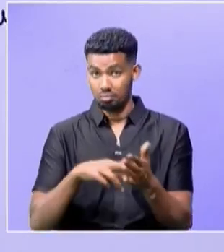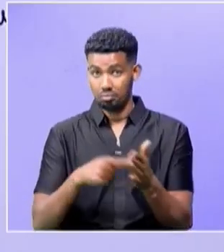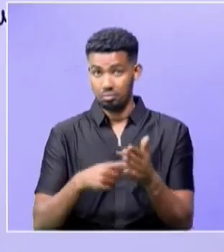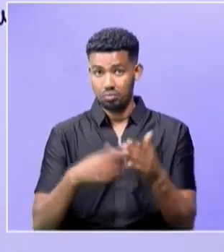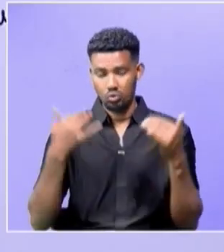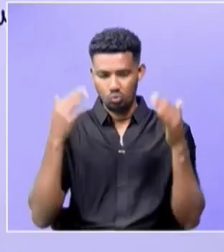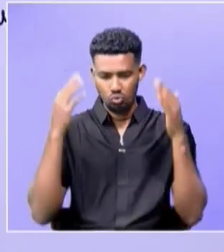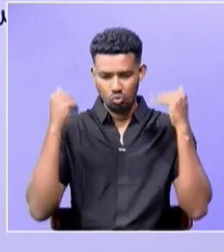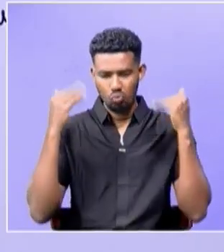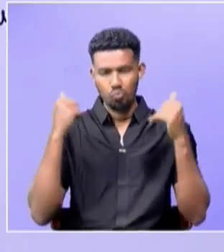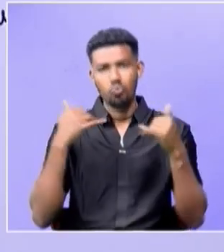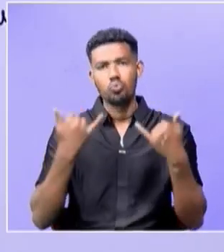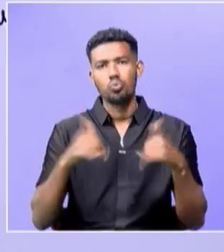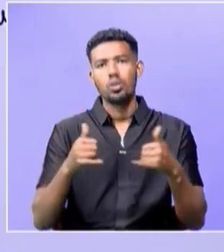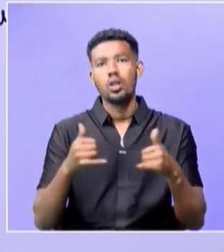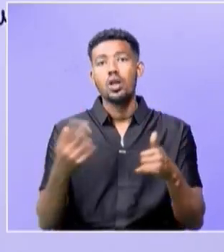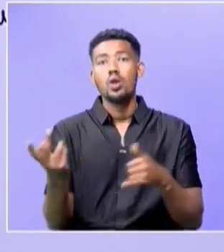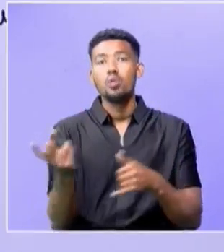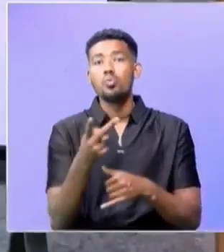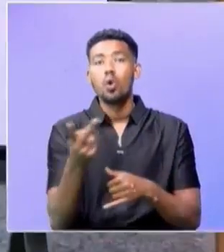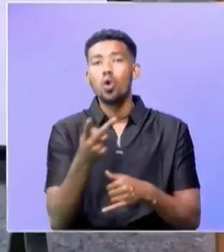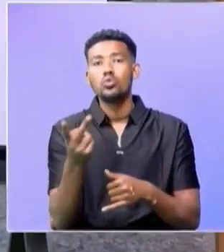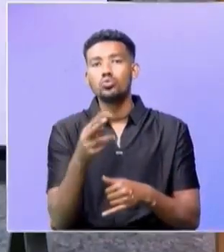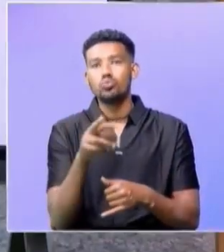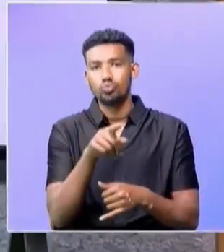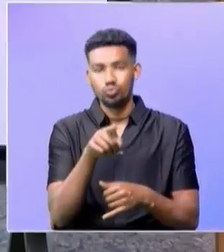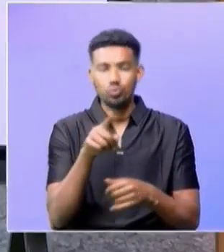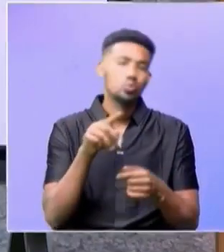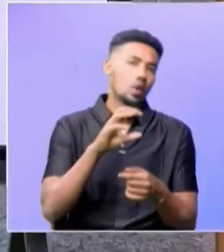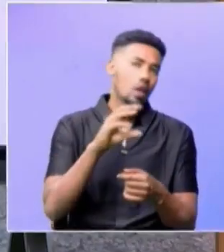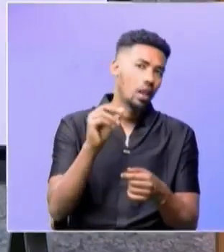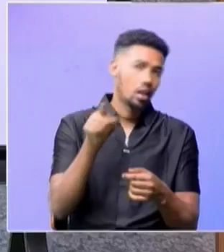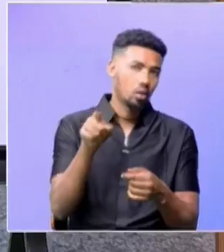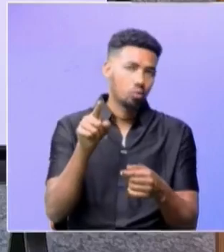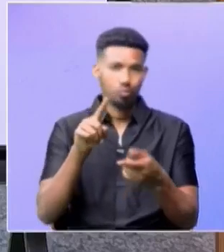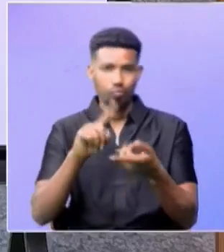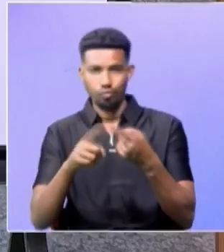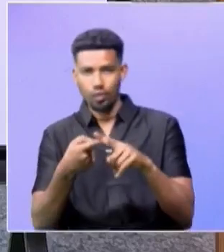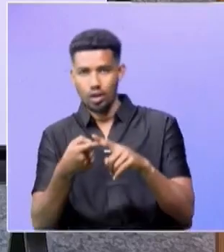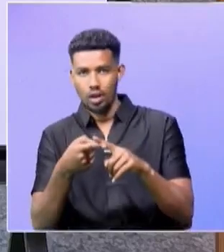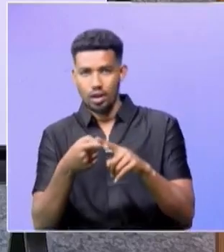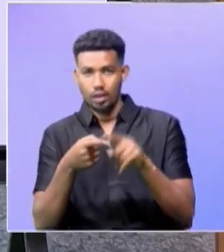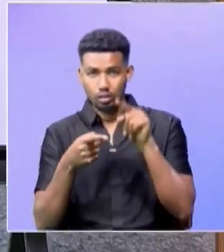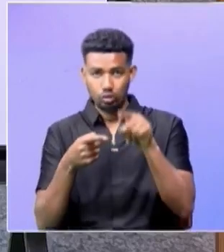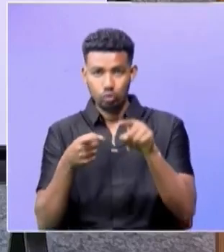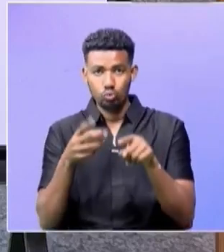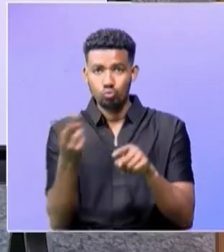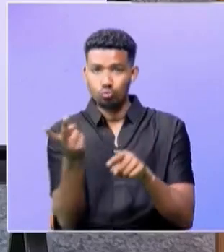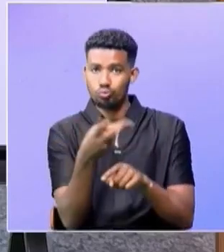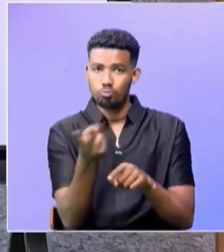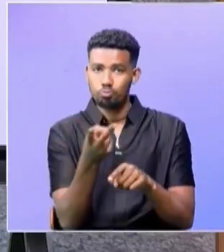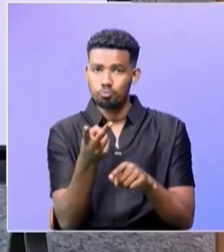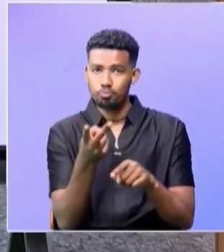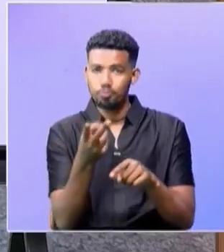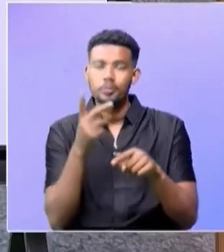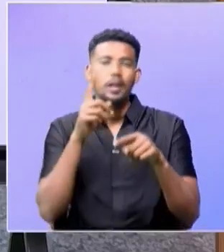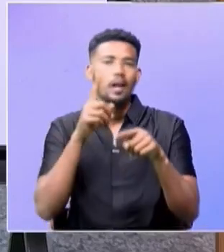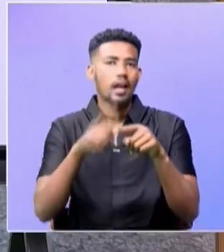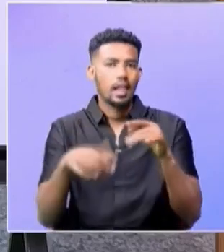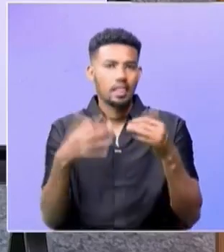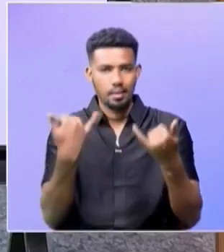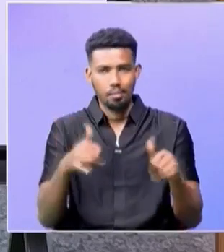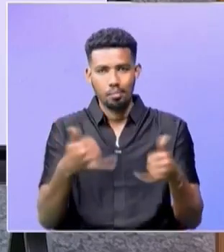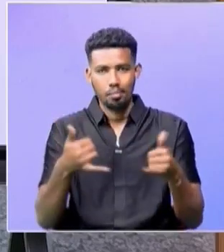play guitar. Both of you, your friend and you also can't play